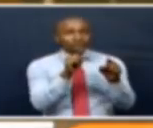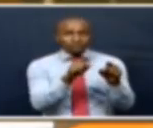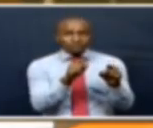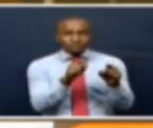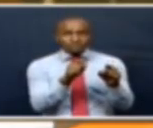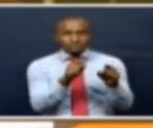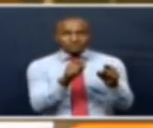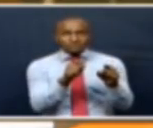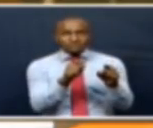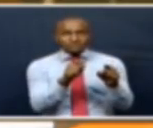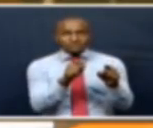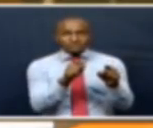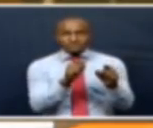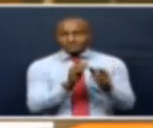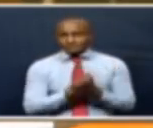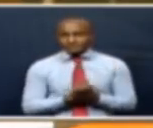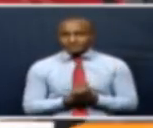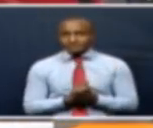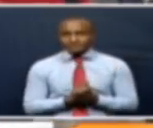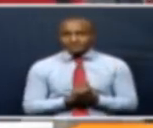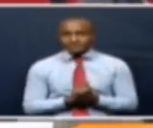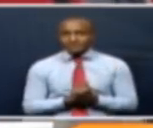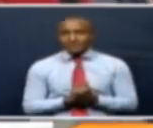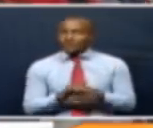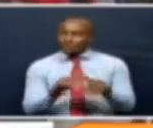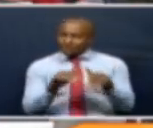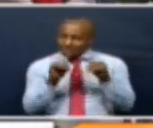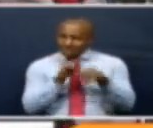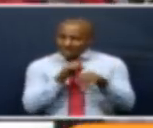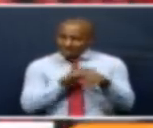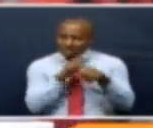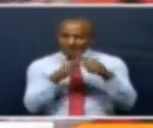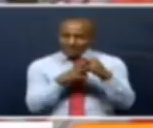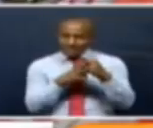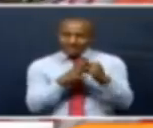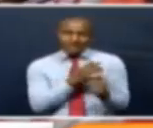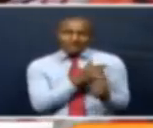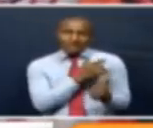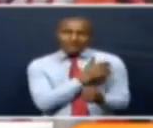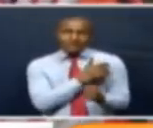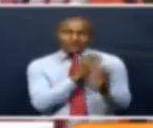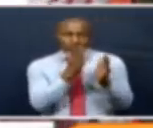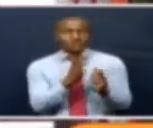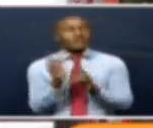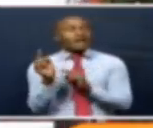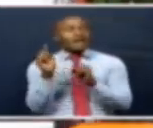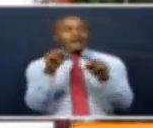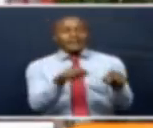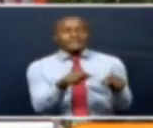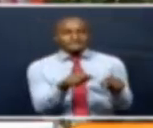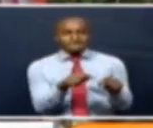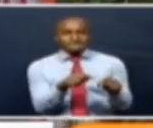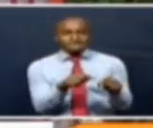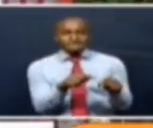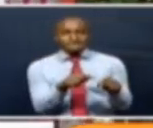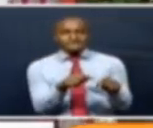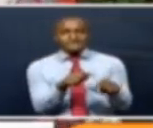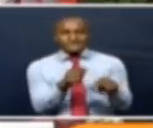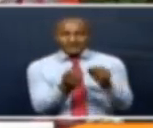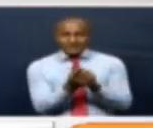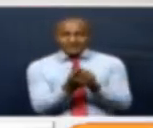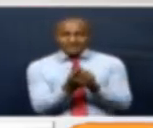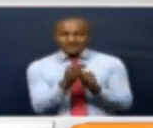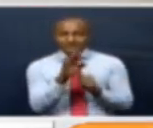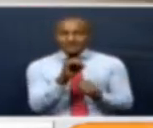worst was yet to come. 9 hours later, the doctor would attend to his sick wife at 11:30